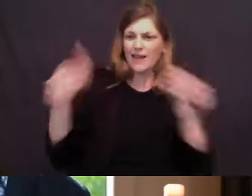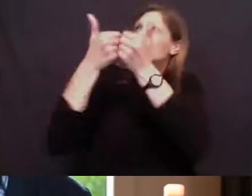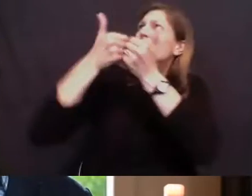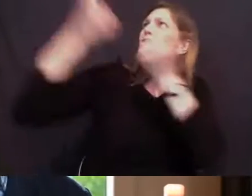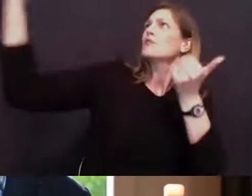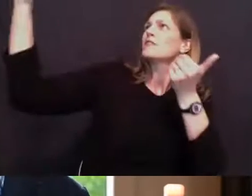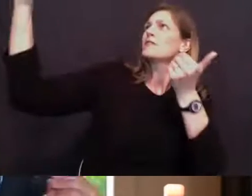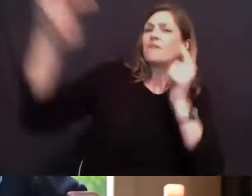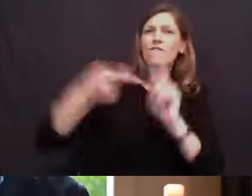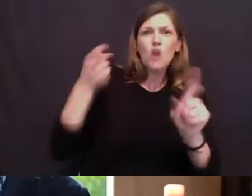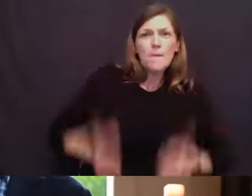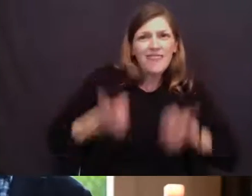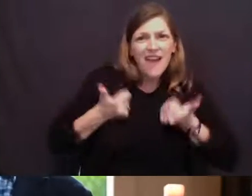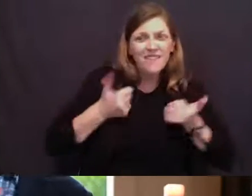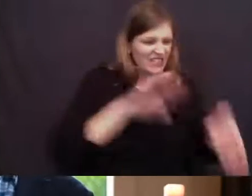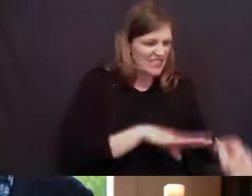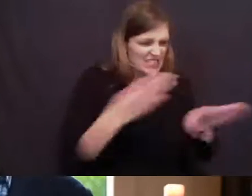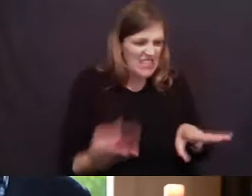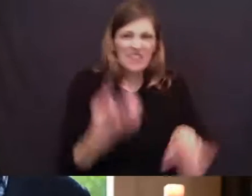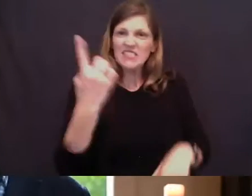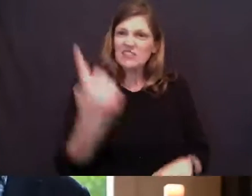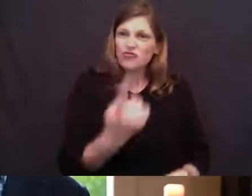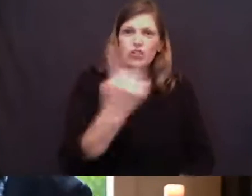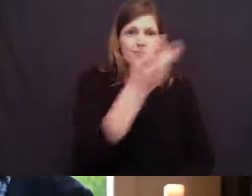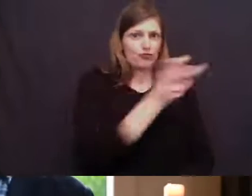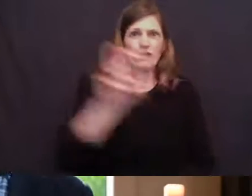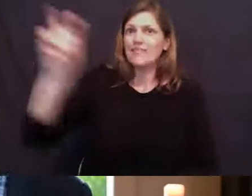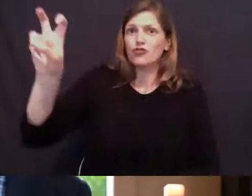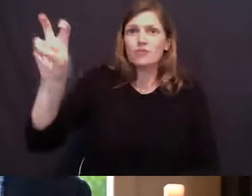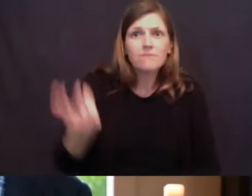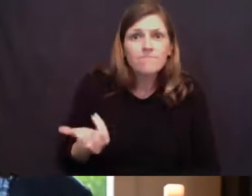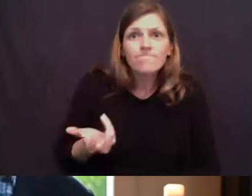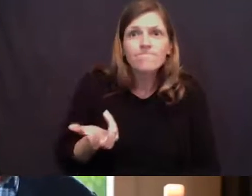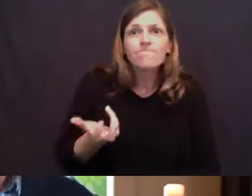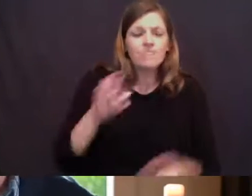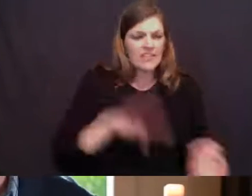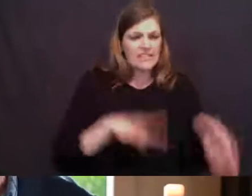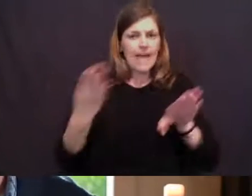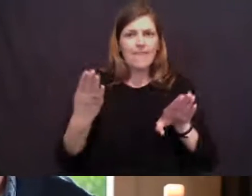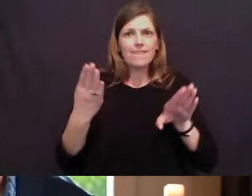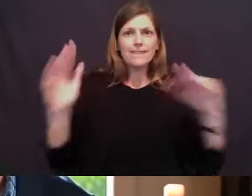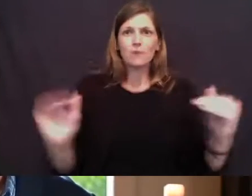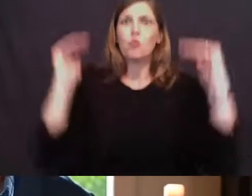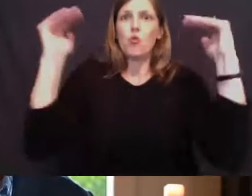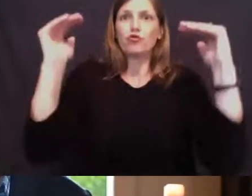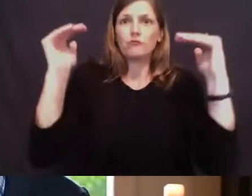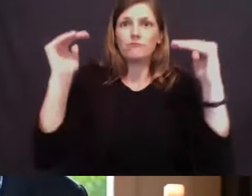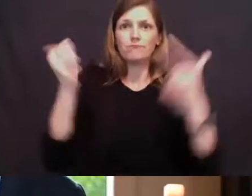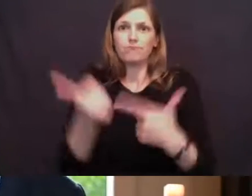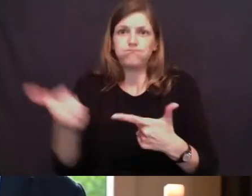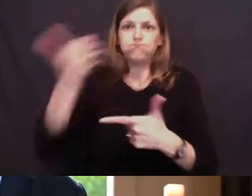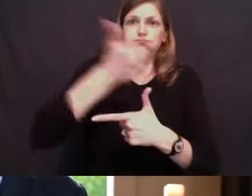from life. Death is just a transition. Death is a promotion in this